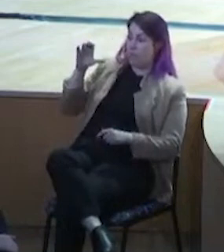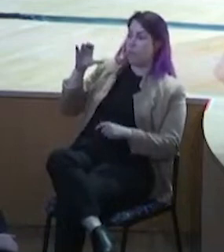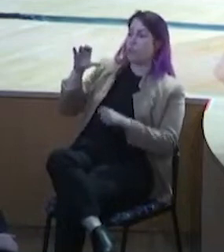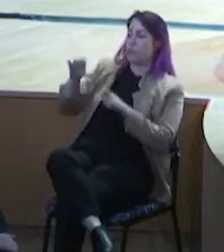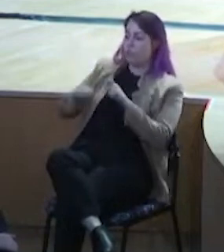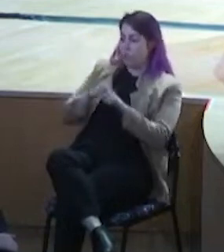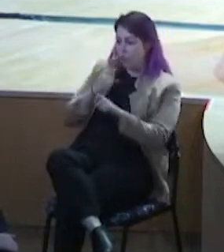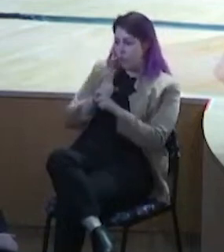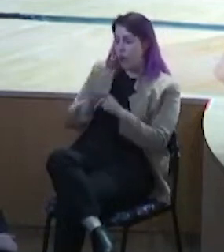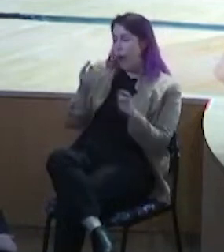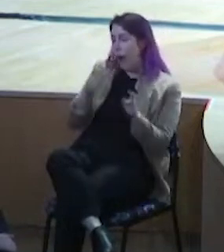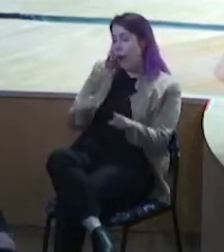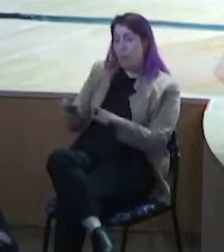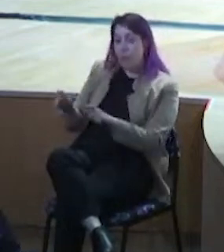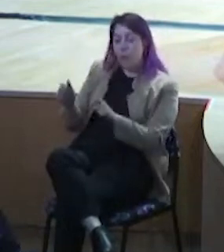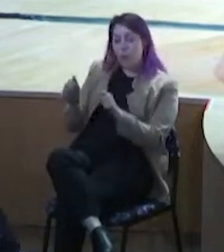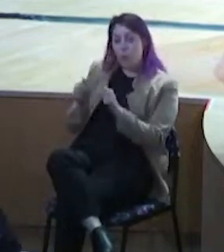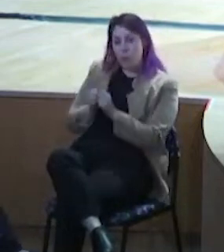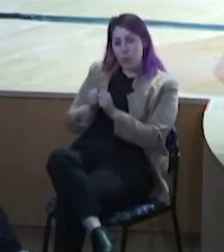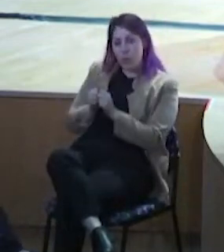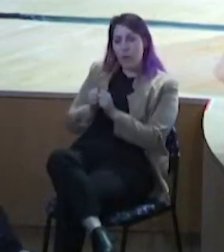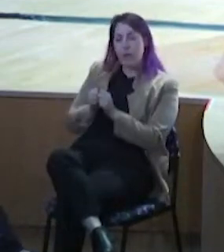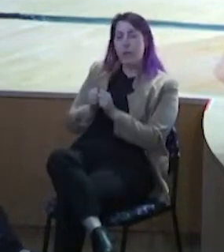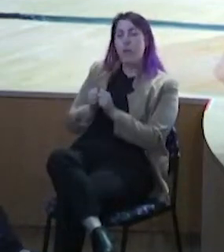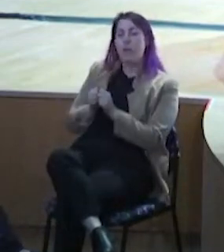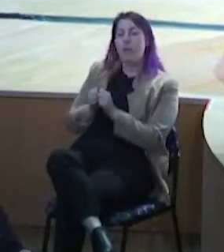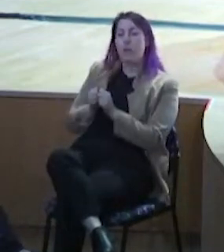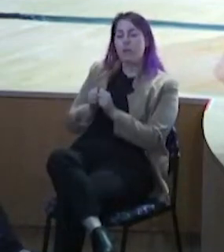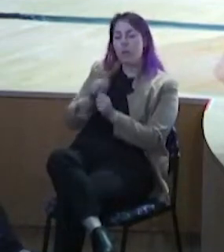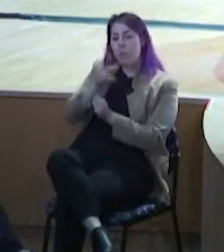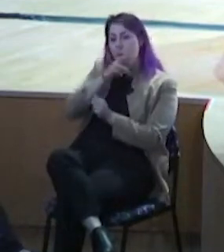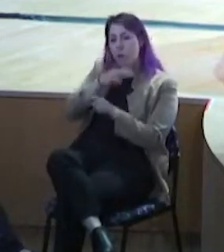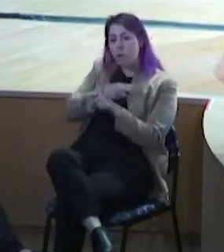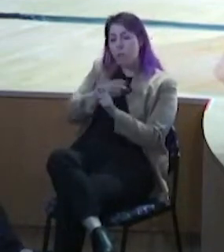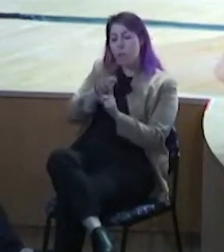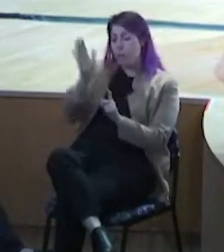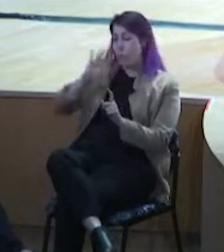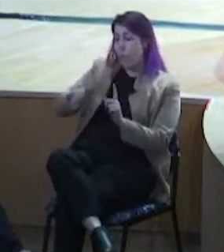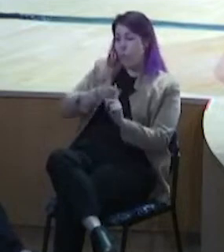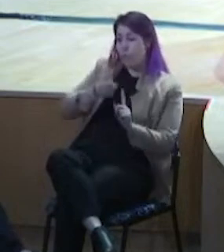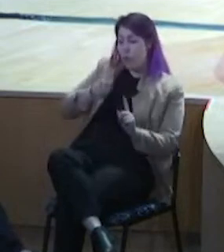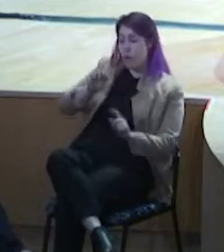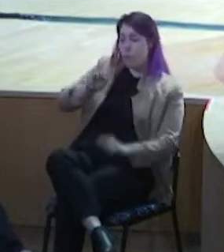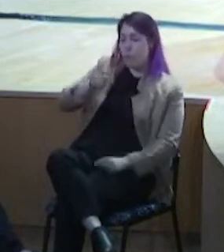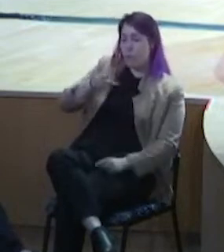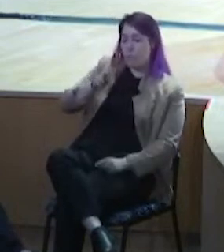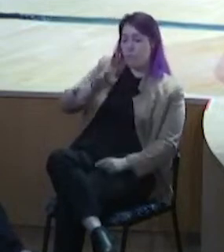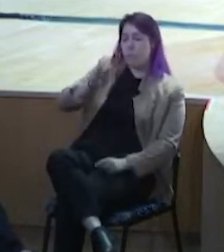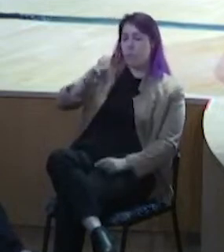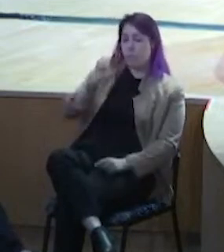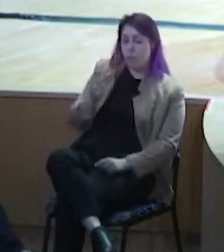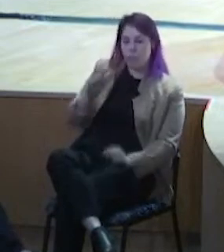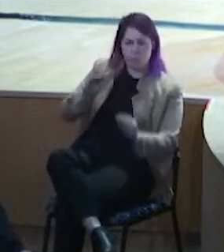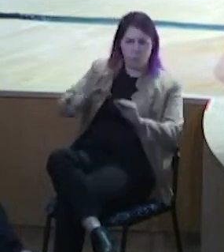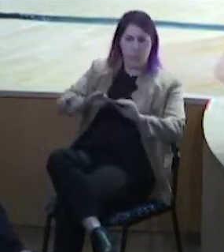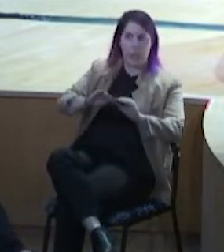what happened with the water from the Chinampas is that it used to come from spring water, so it was crystal clear.